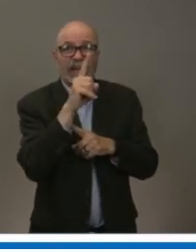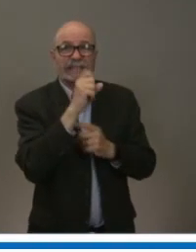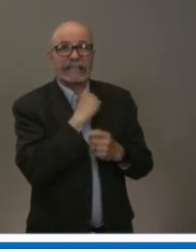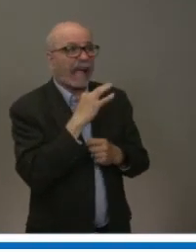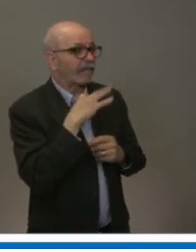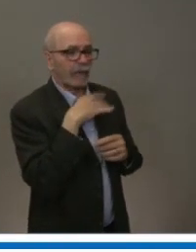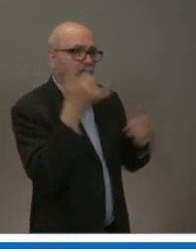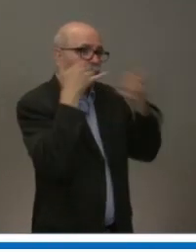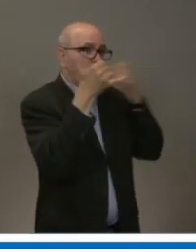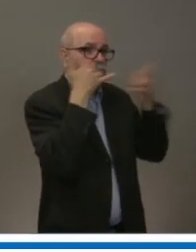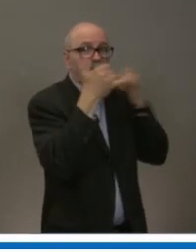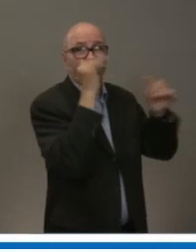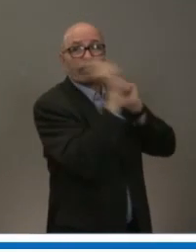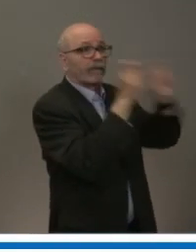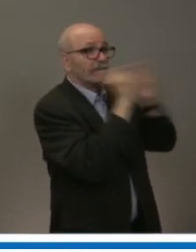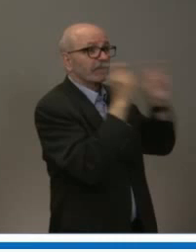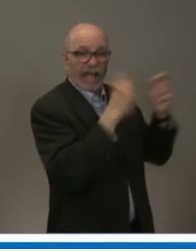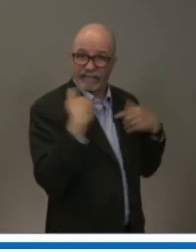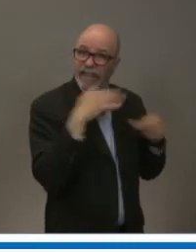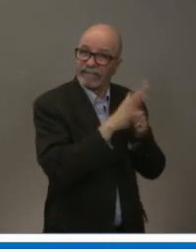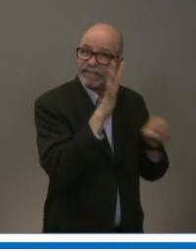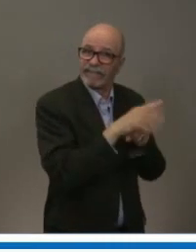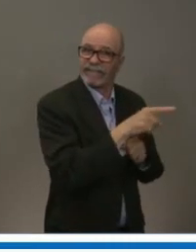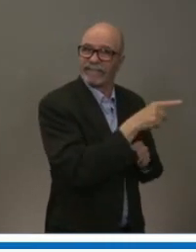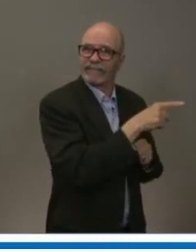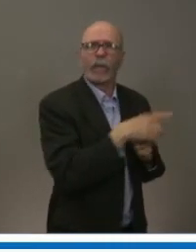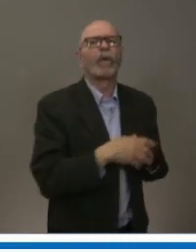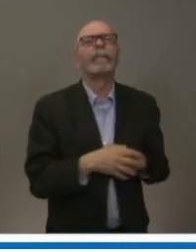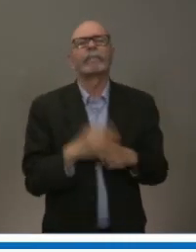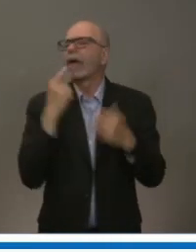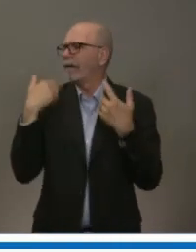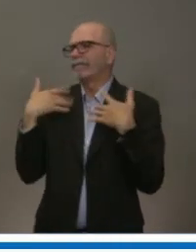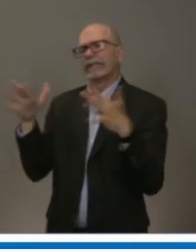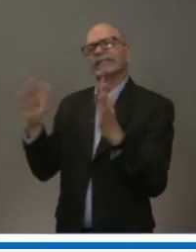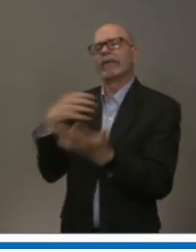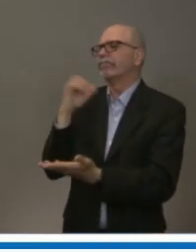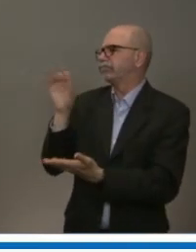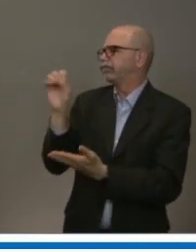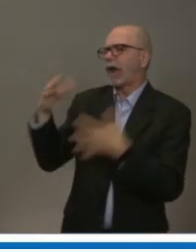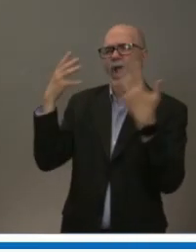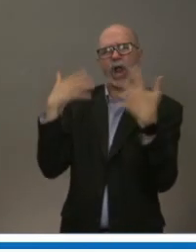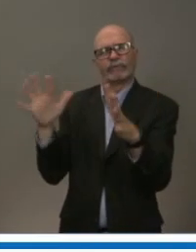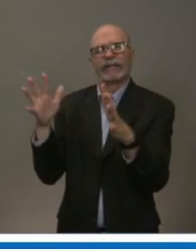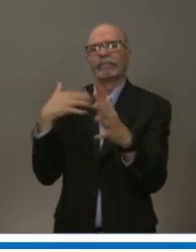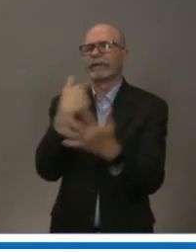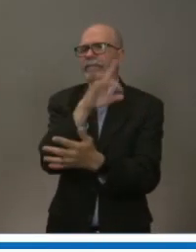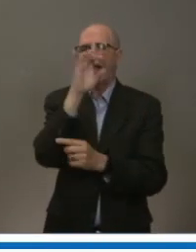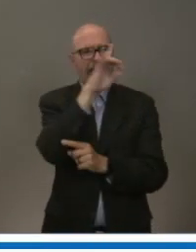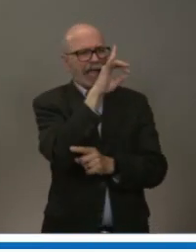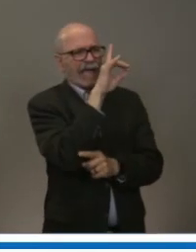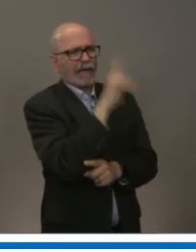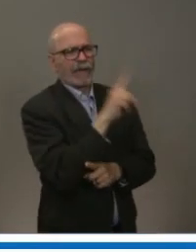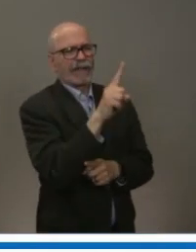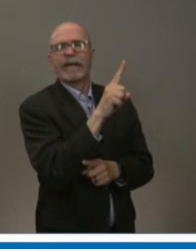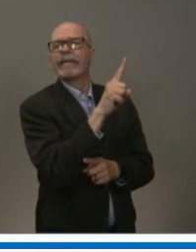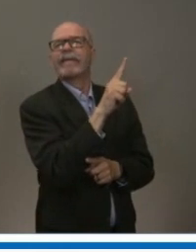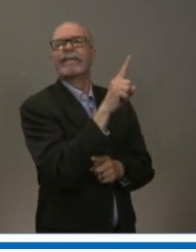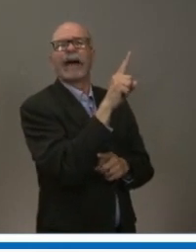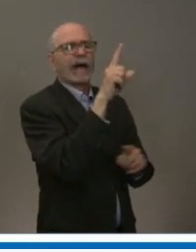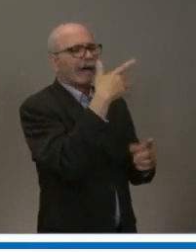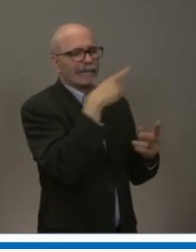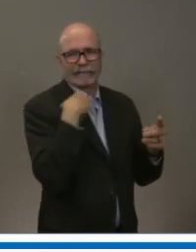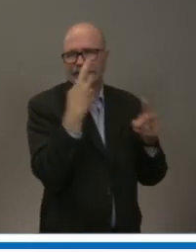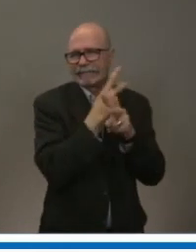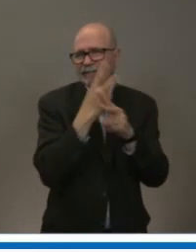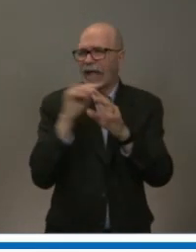change late last week, and 811 and our assessment centers and the lab have worked to build their